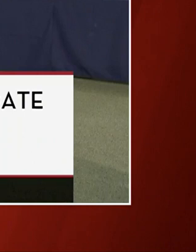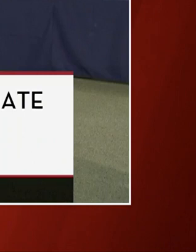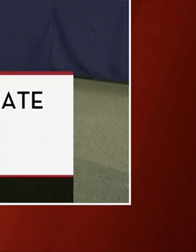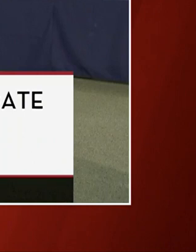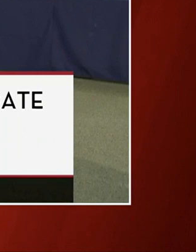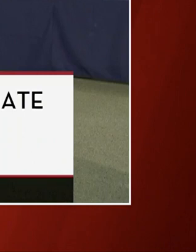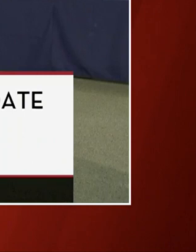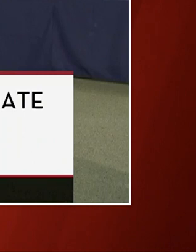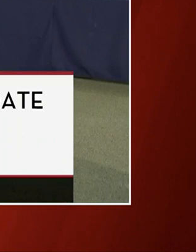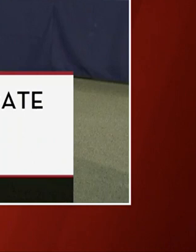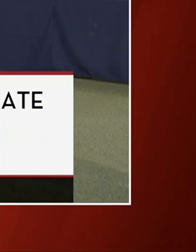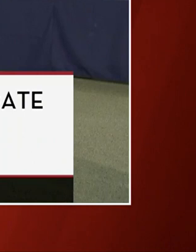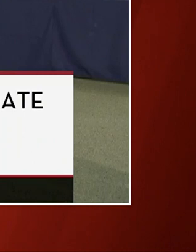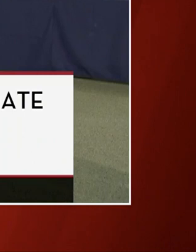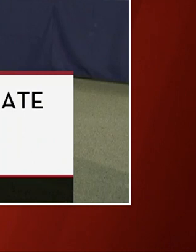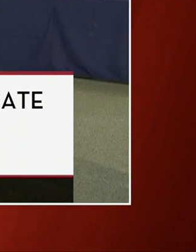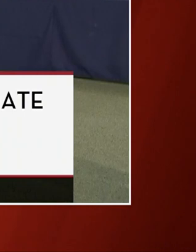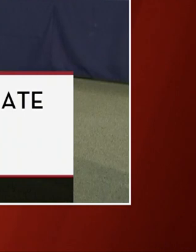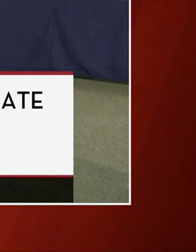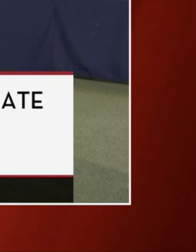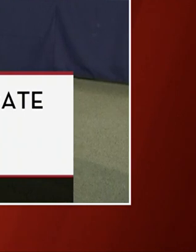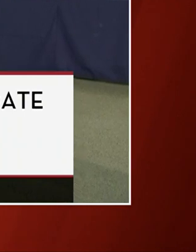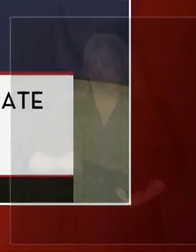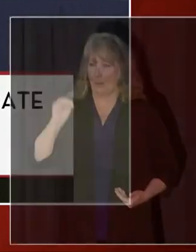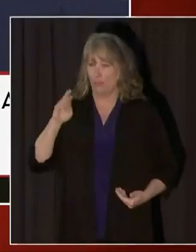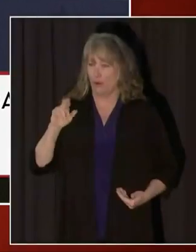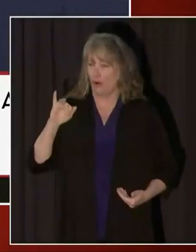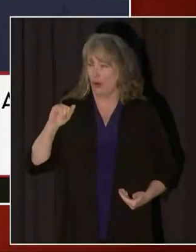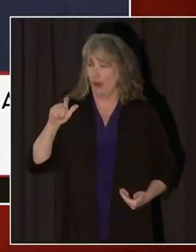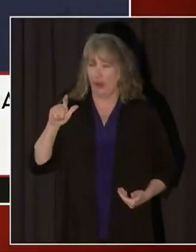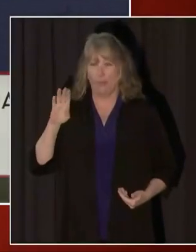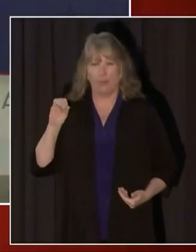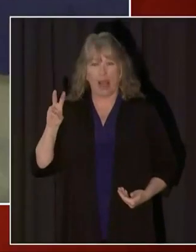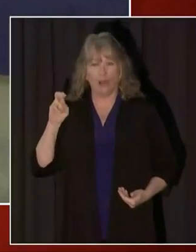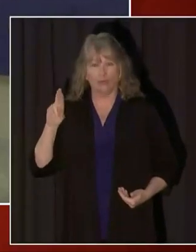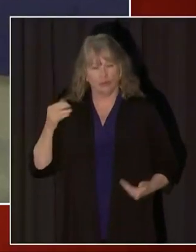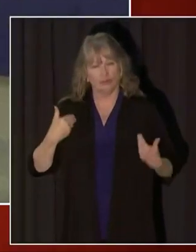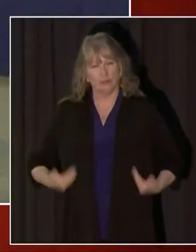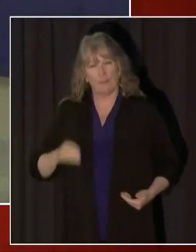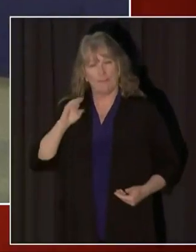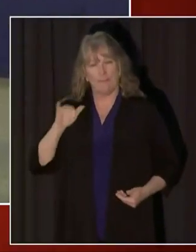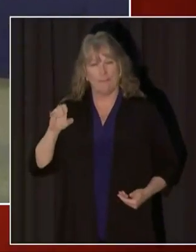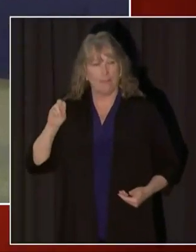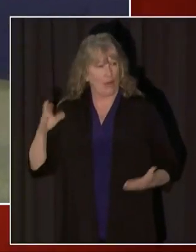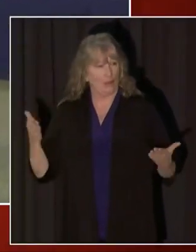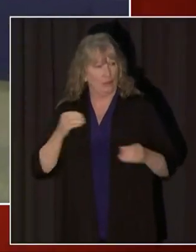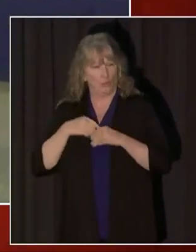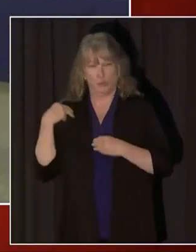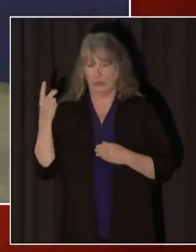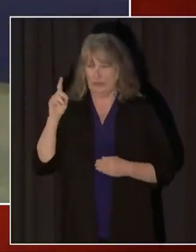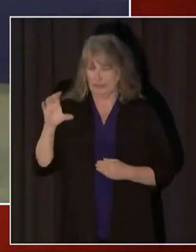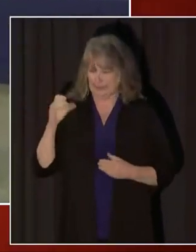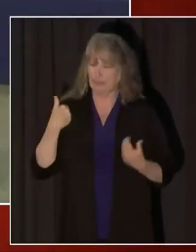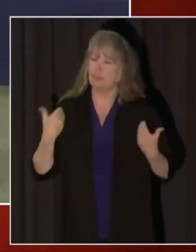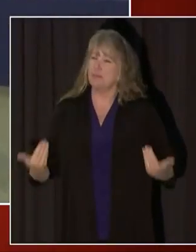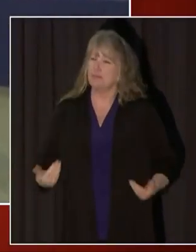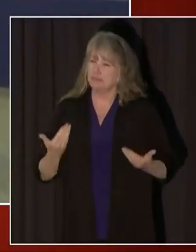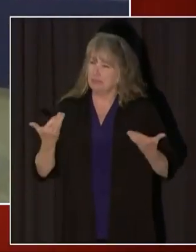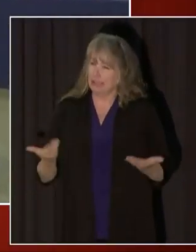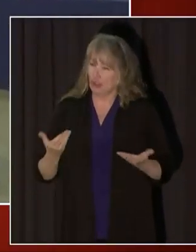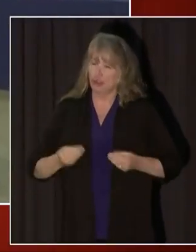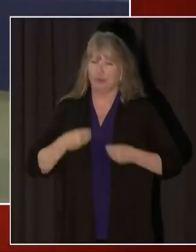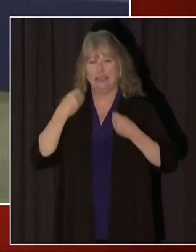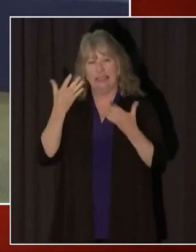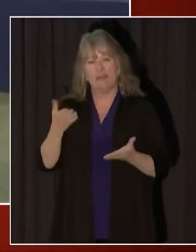Good morning, everyone. I'm Uriel Bowser. I'm the mayor of Washington, D.C. I'm here to provide an update on the district's